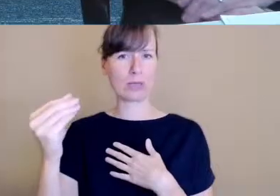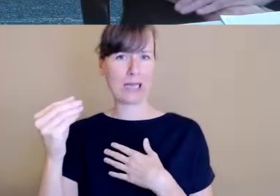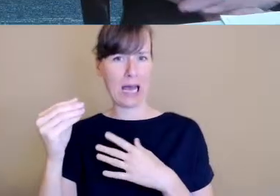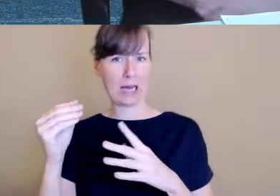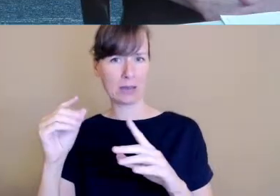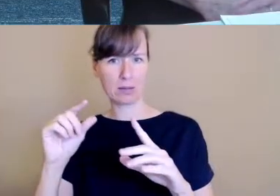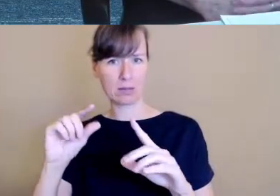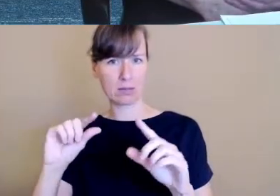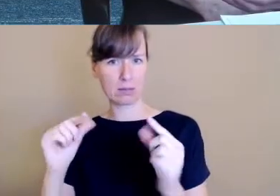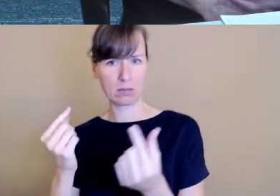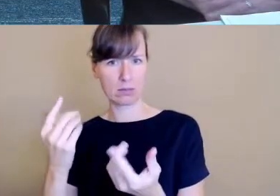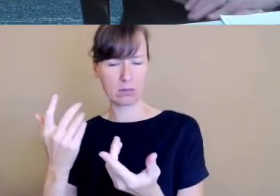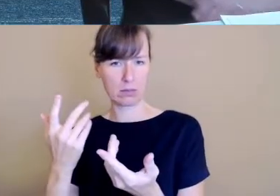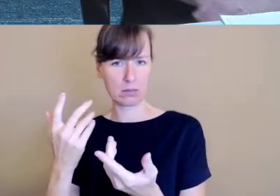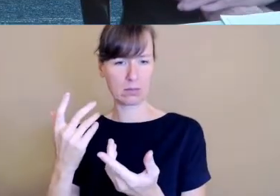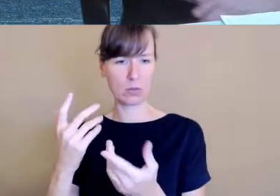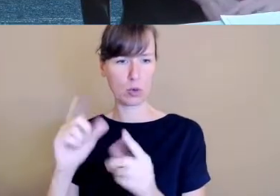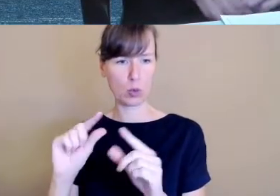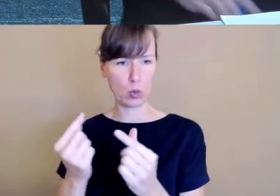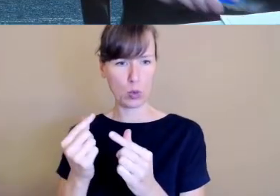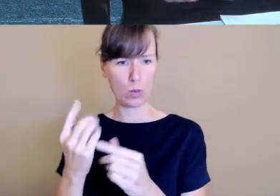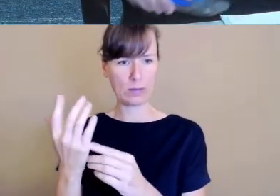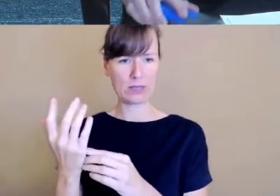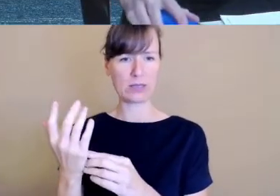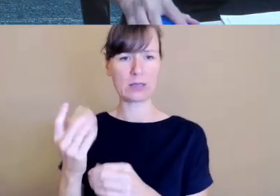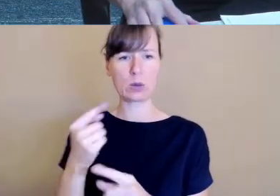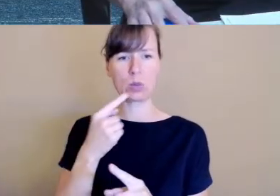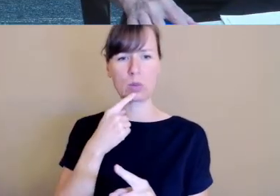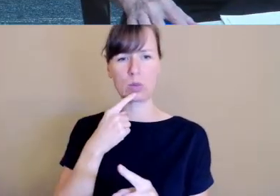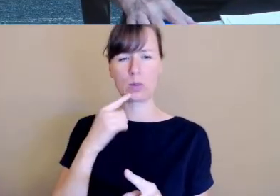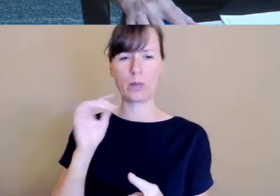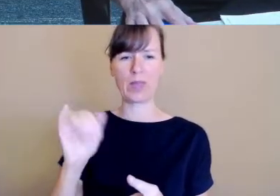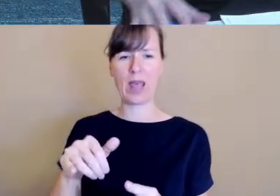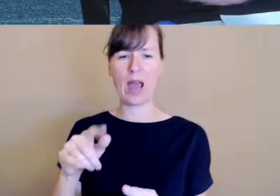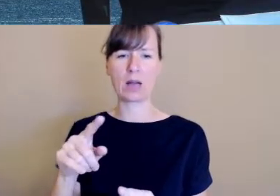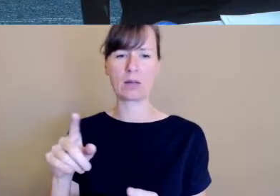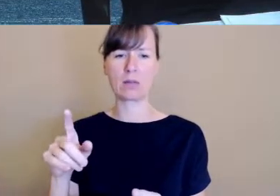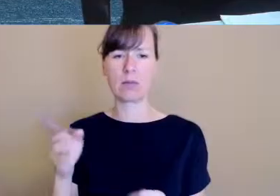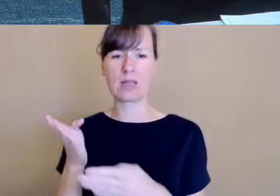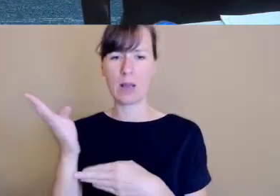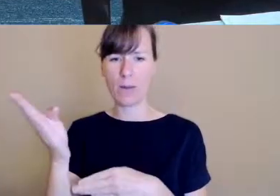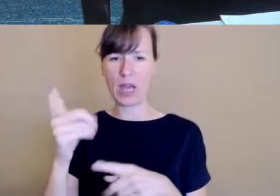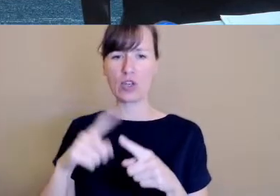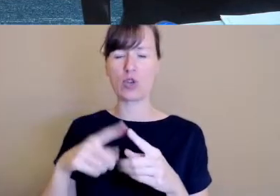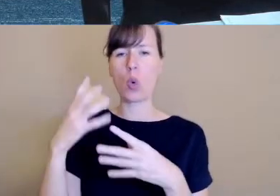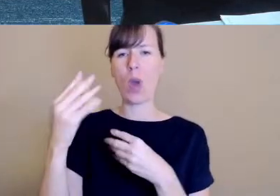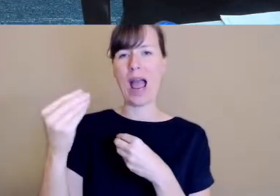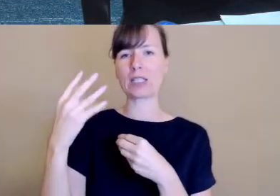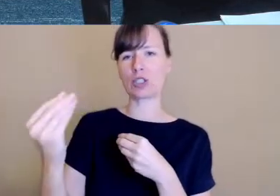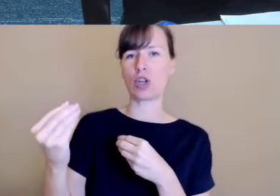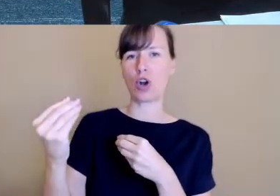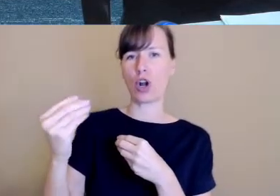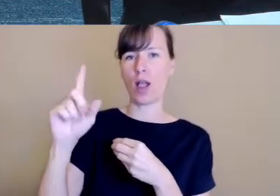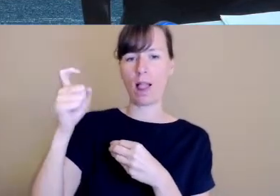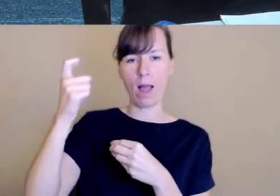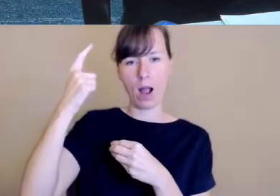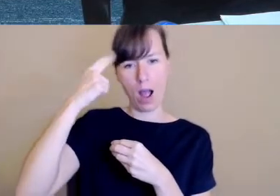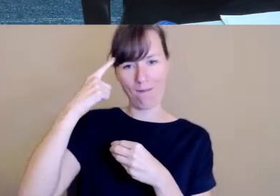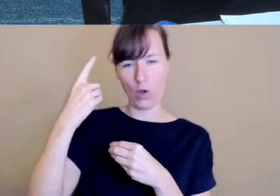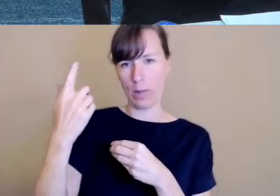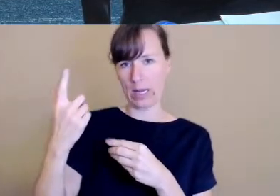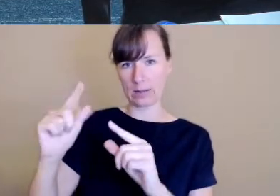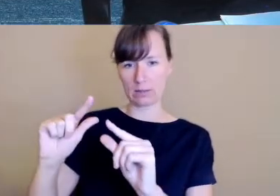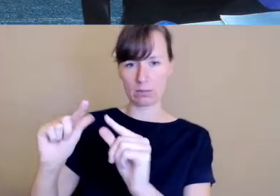So the question here was, do we submit the Green